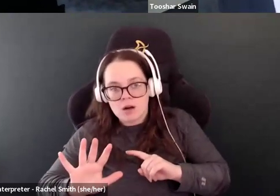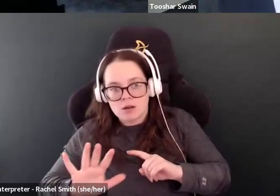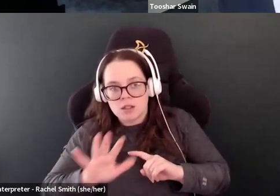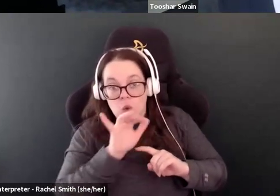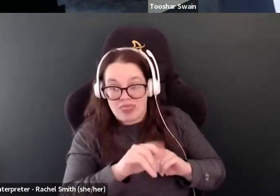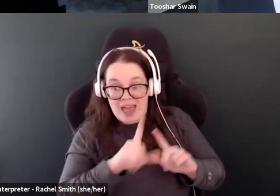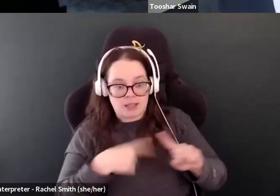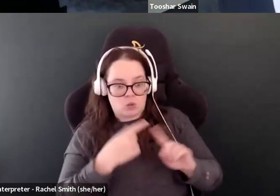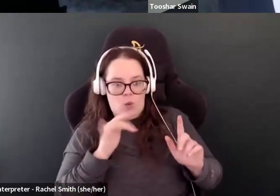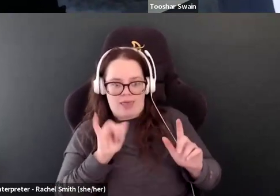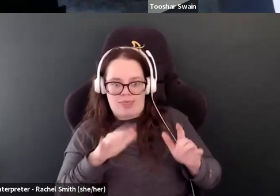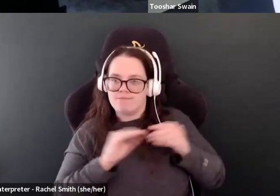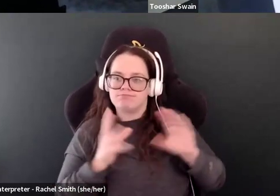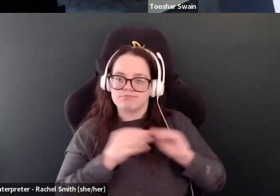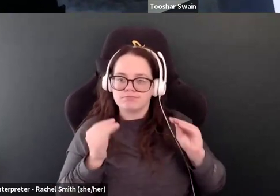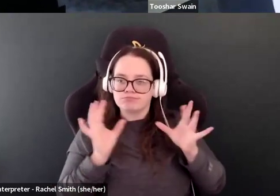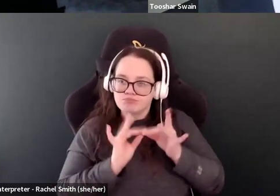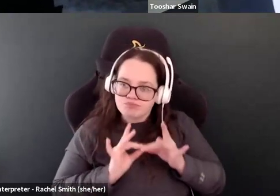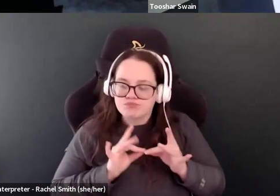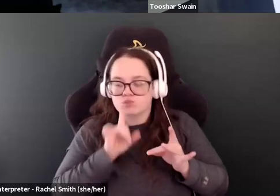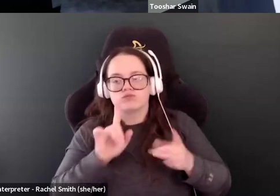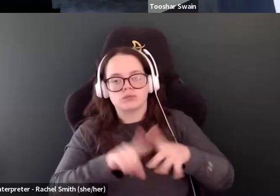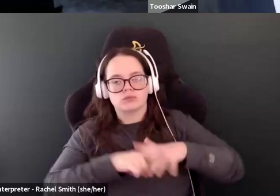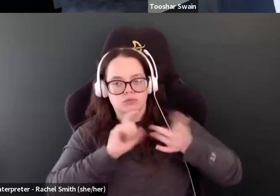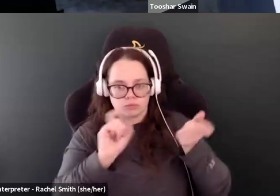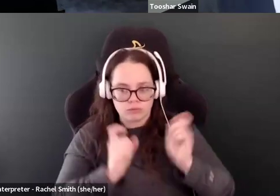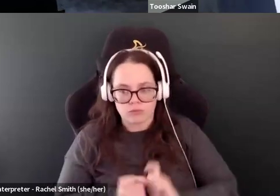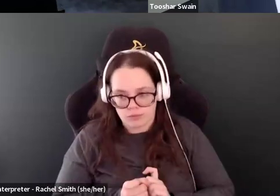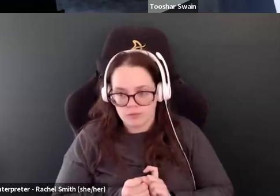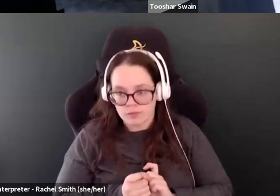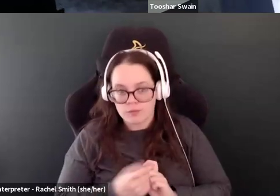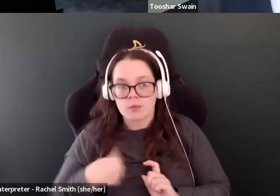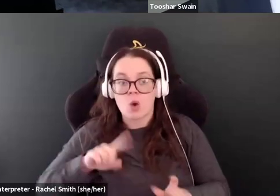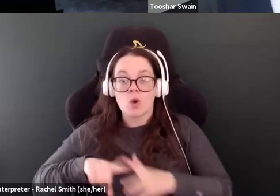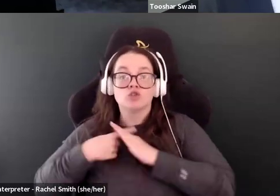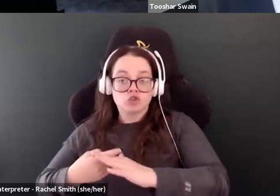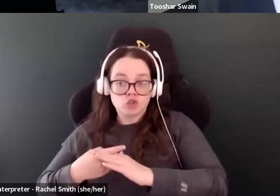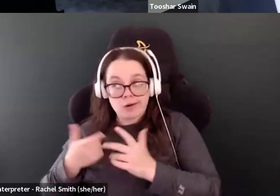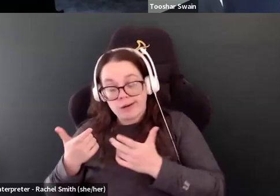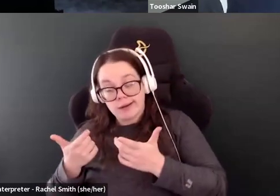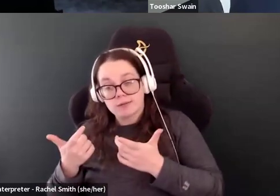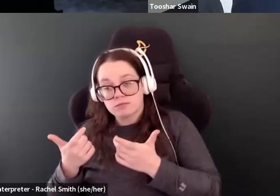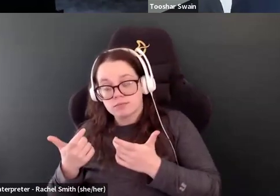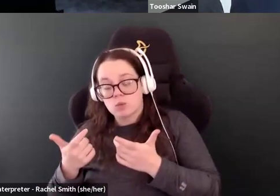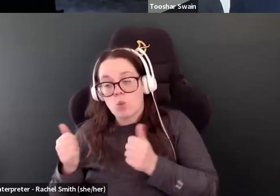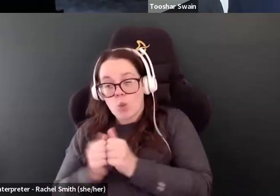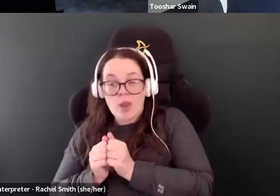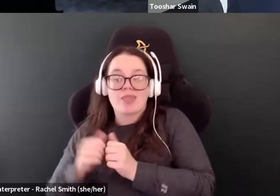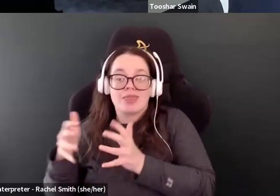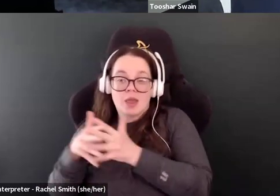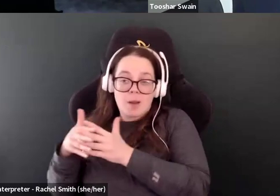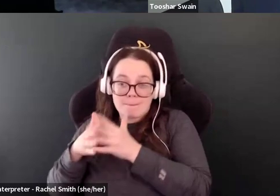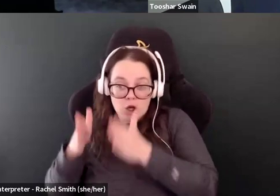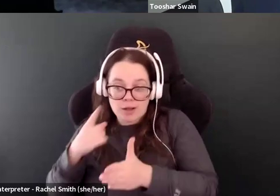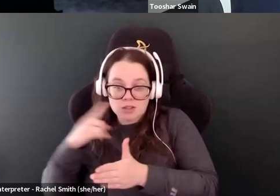narrative really started to change. Now we are beginning, in large part with Americans for the Arts, to start to identify advocates at